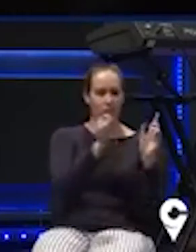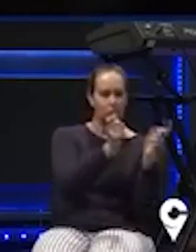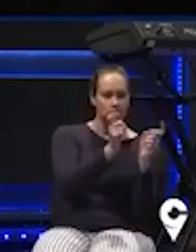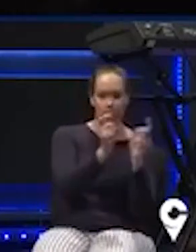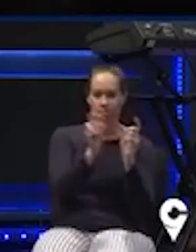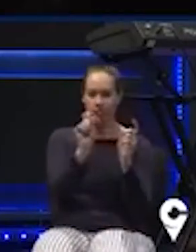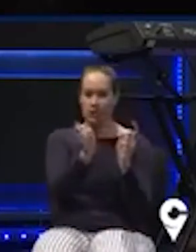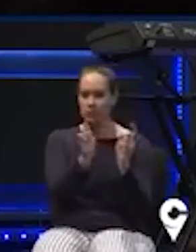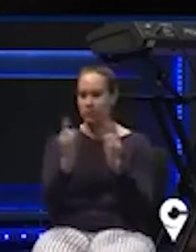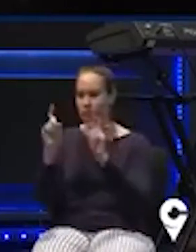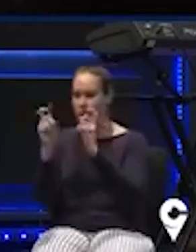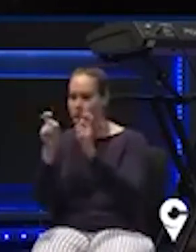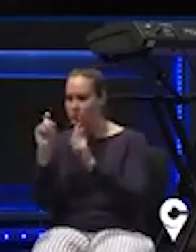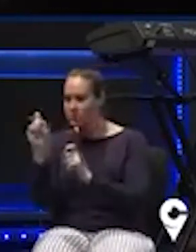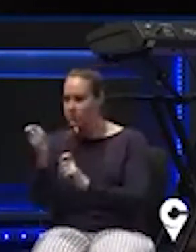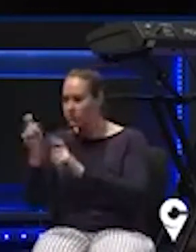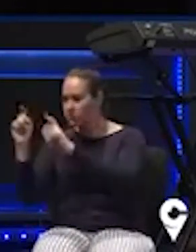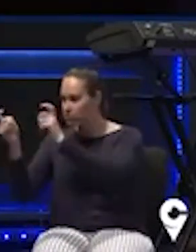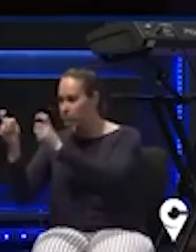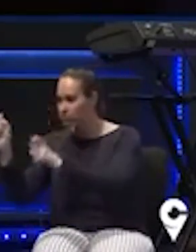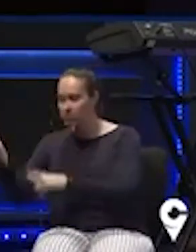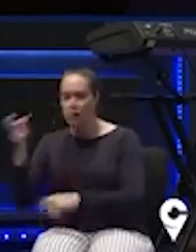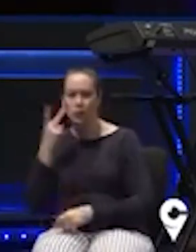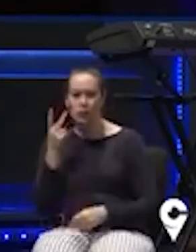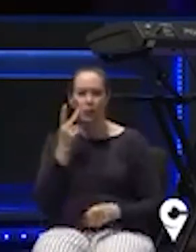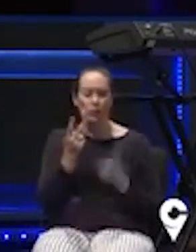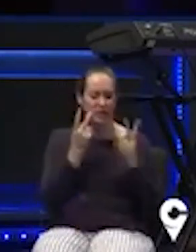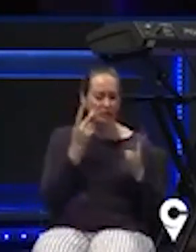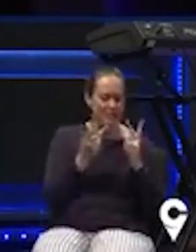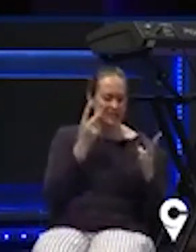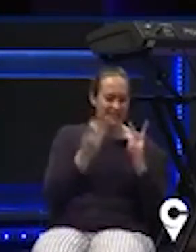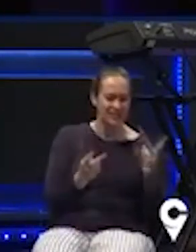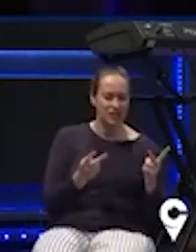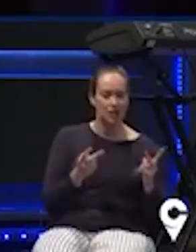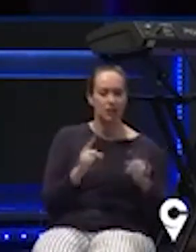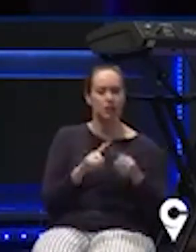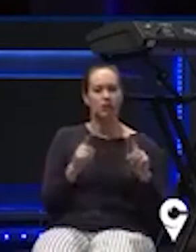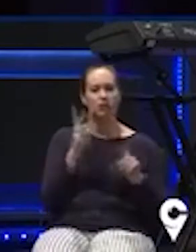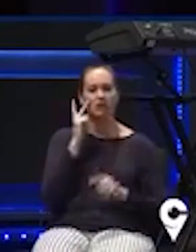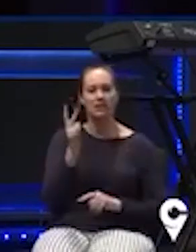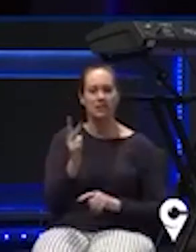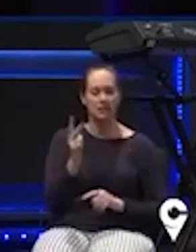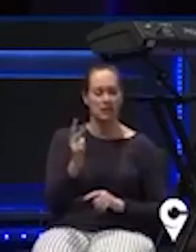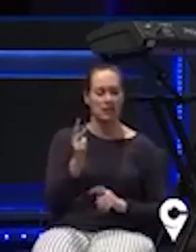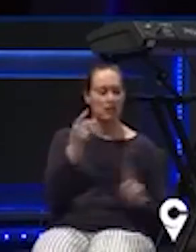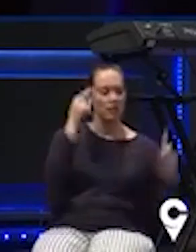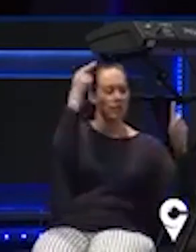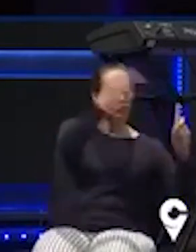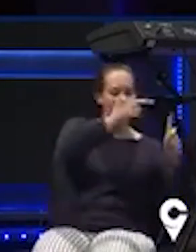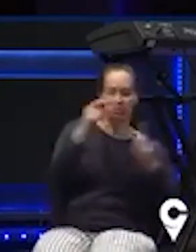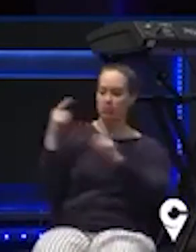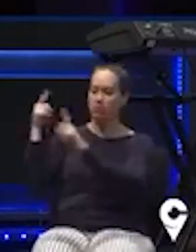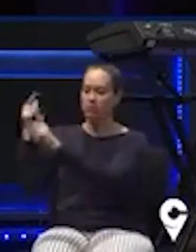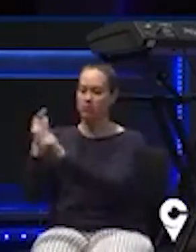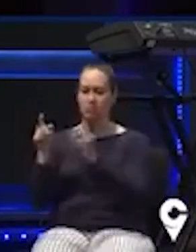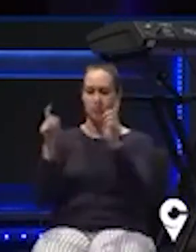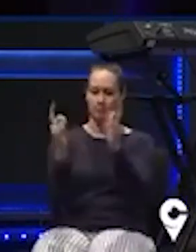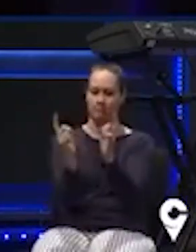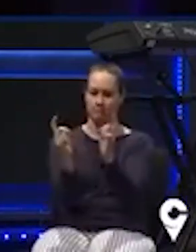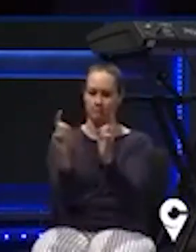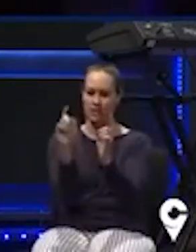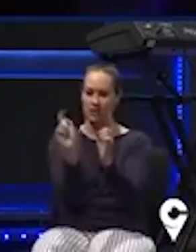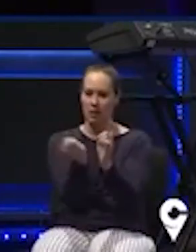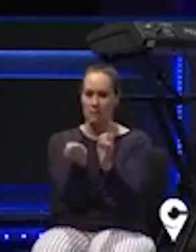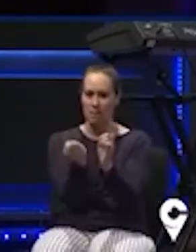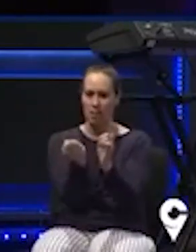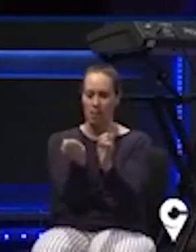commas. So really what's happening is you have some things that are placed in between the two major objective themes of that verse. And what